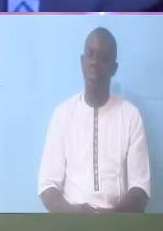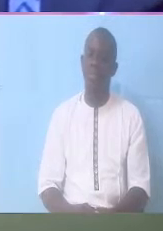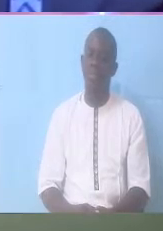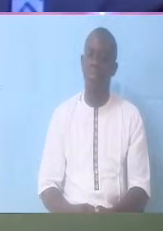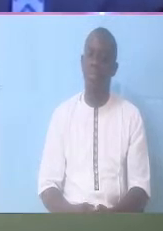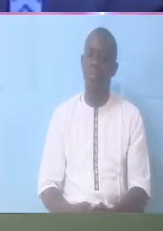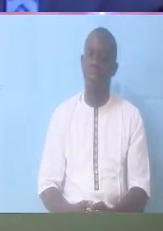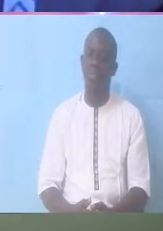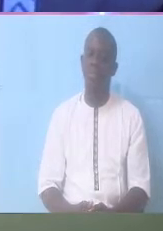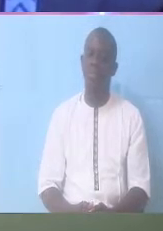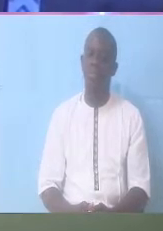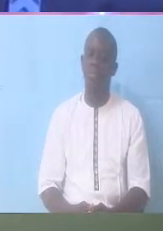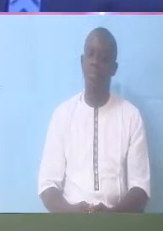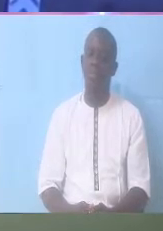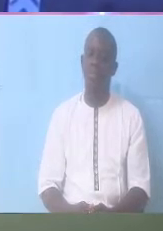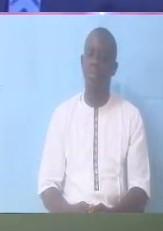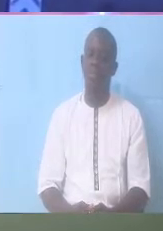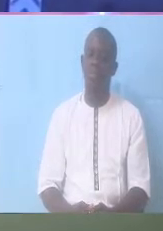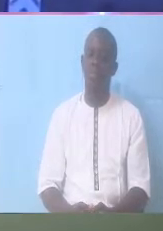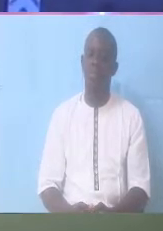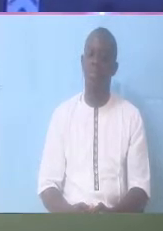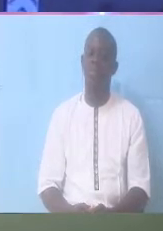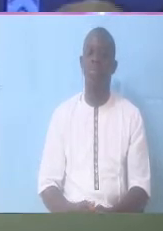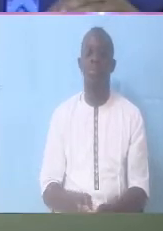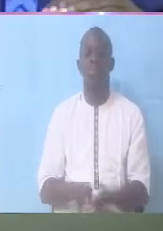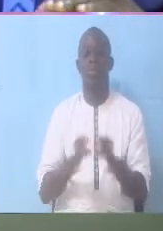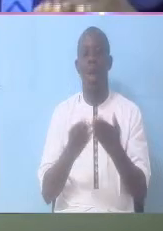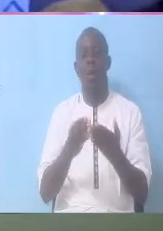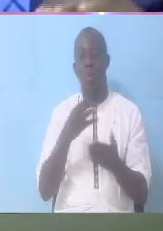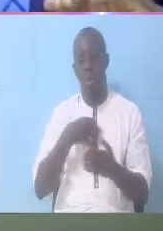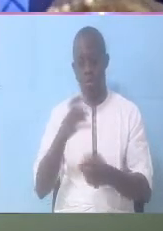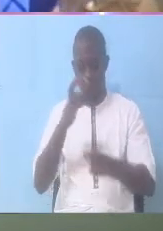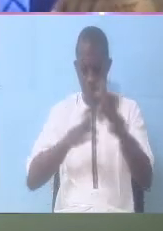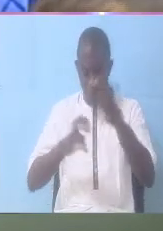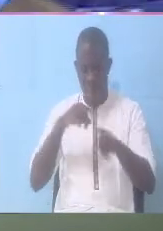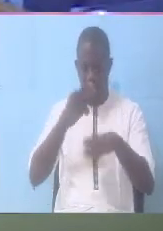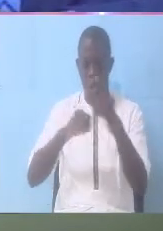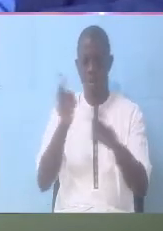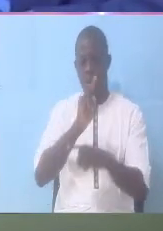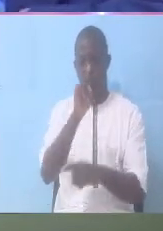that. Okay, let's recap what you said. Yes.